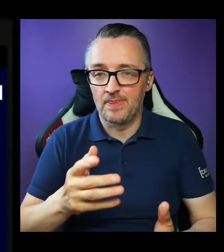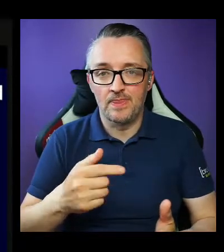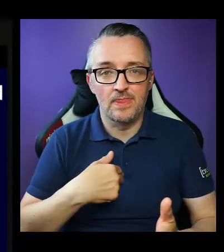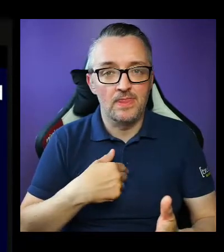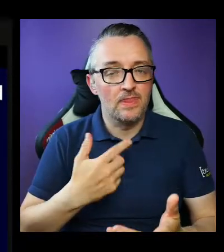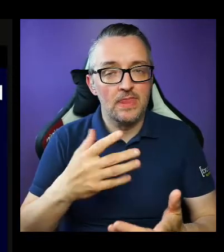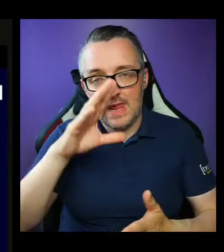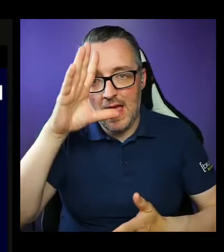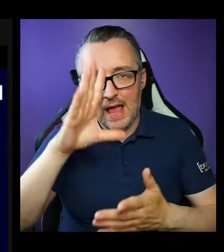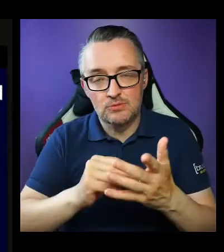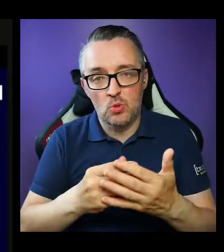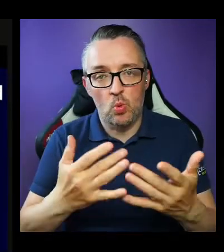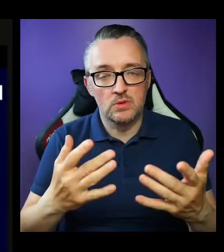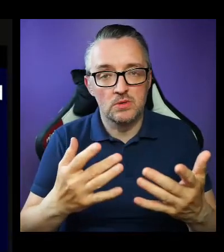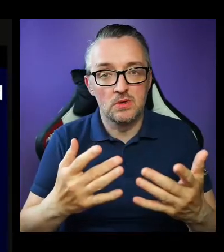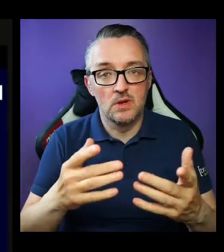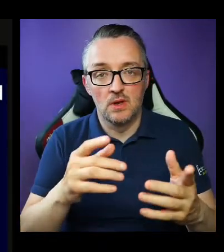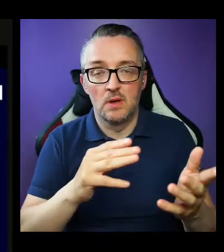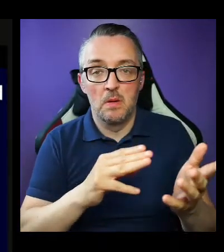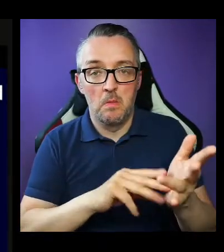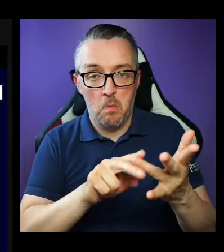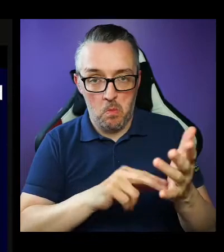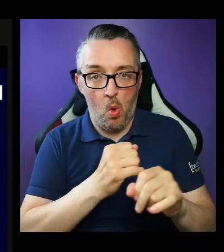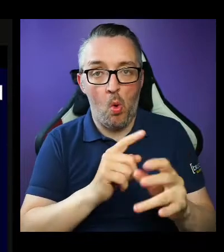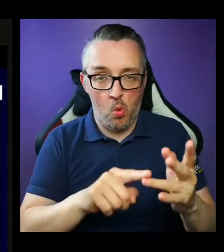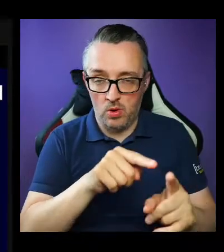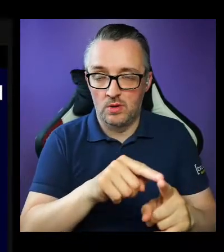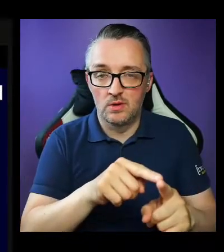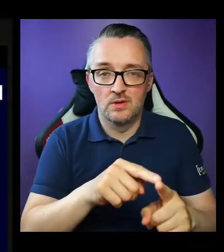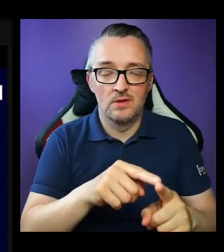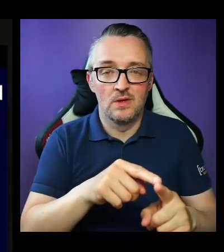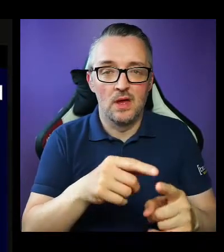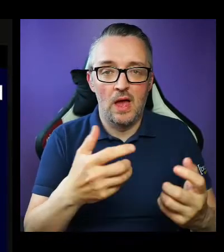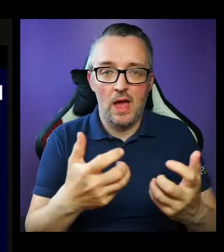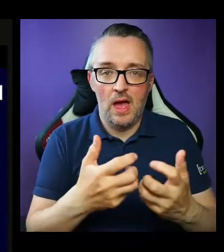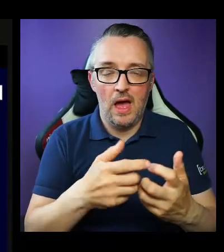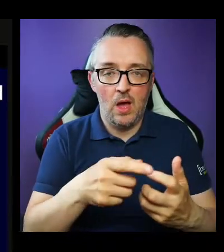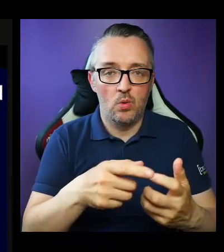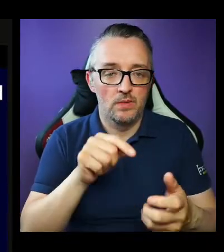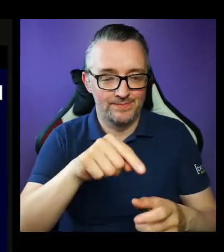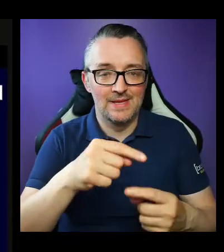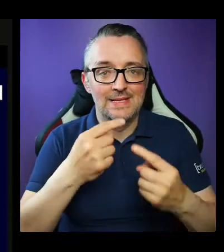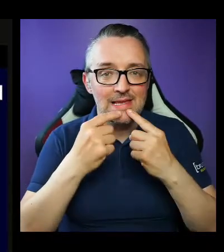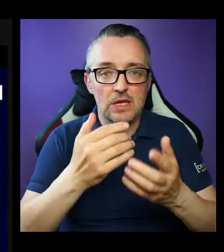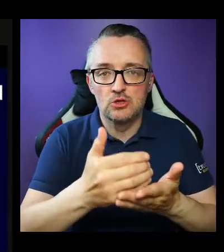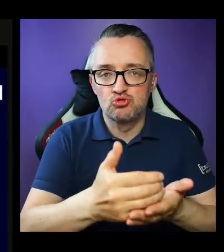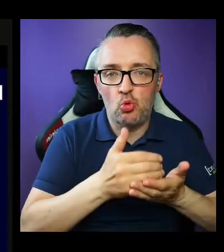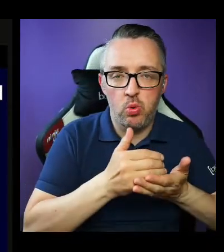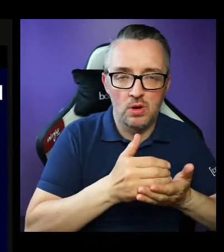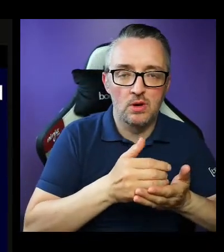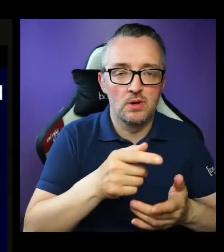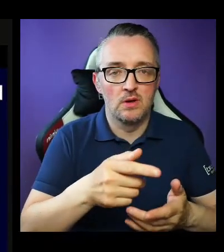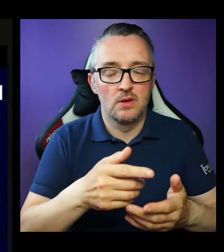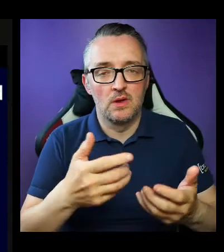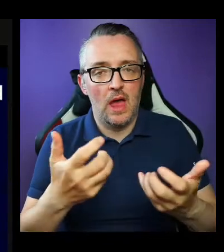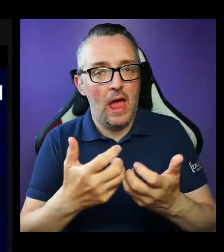lot of experience with MongoDB. We're used with the way that we would store the data in MongoDB, with how we would